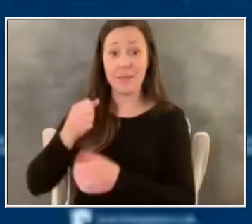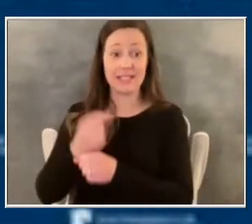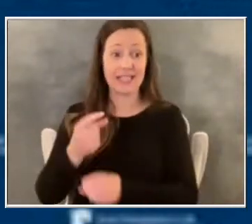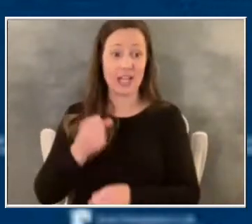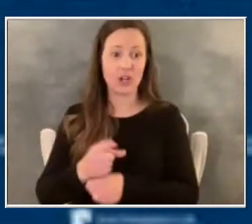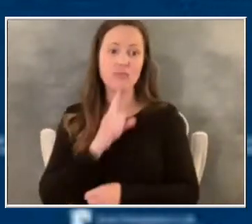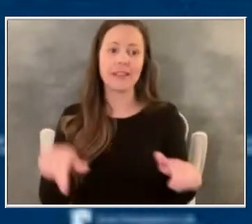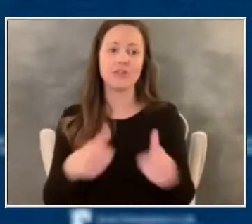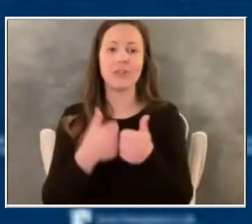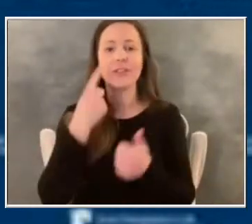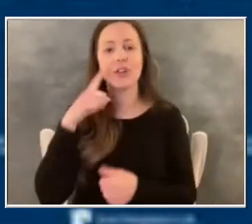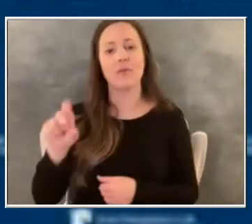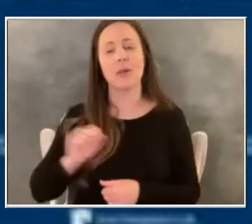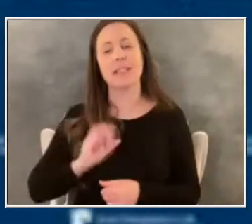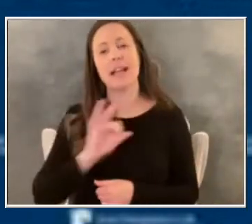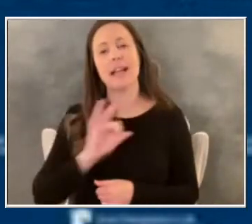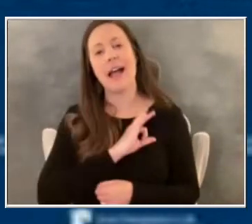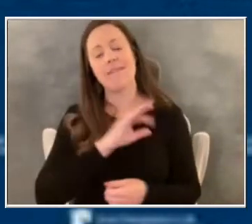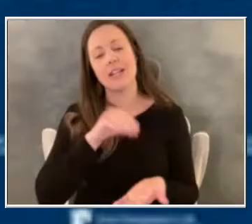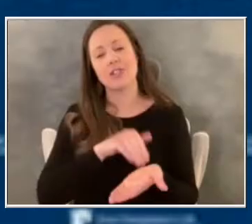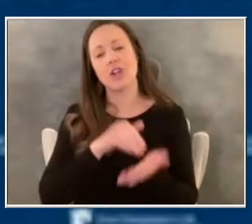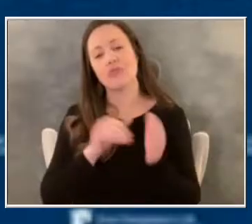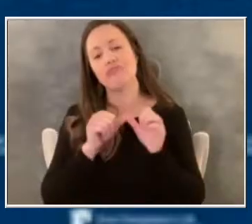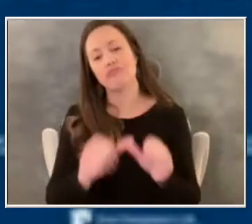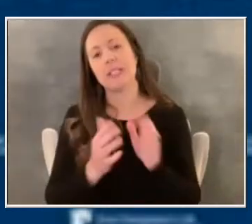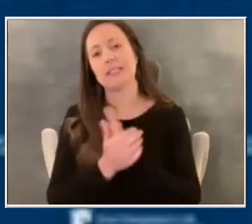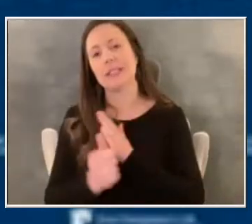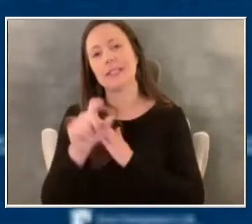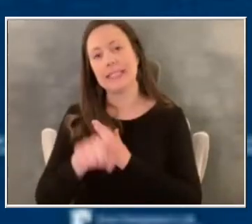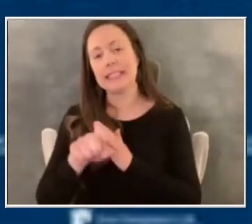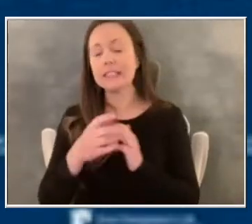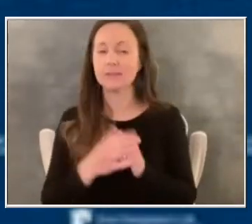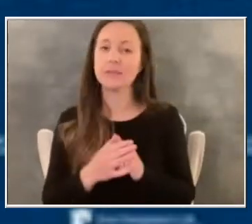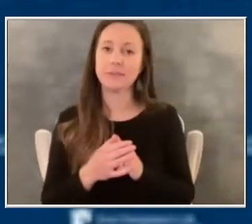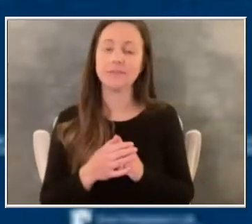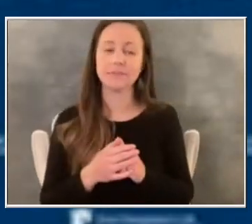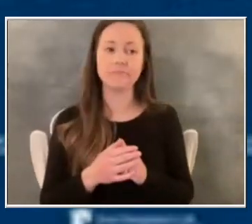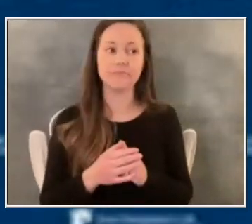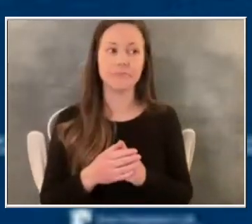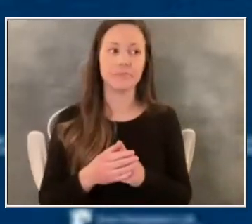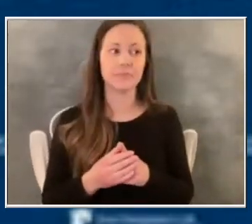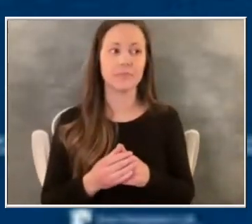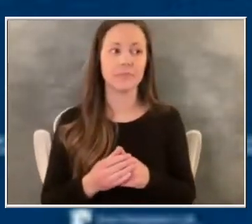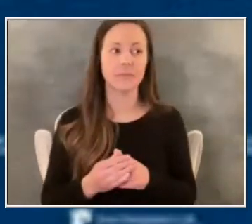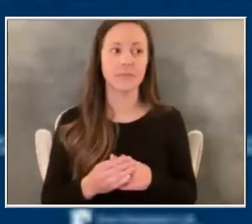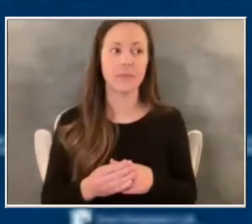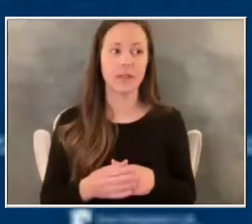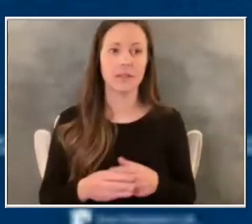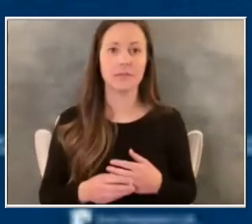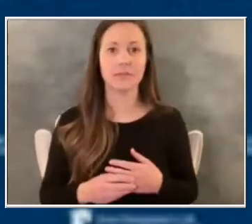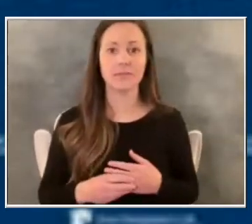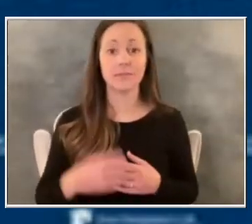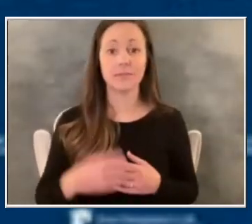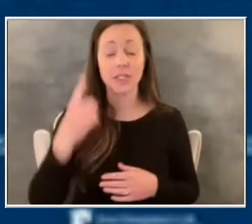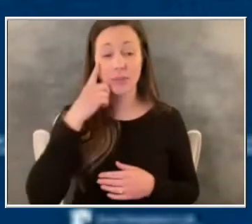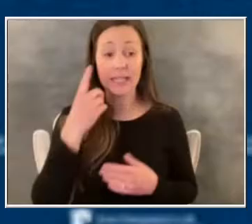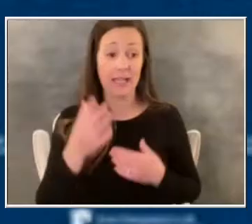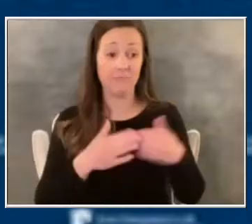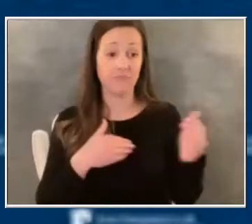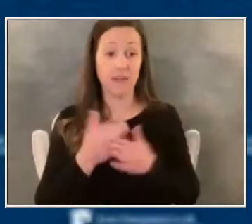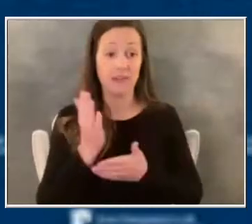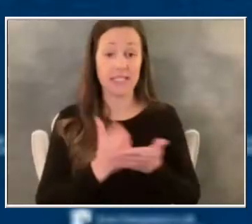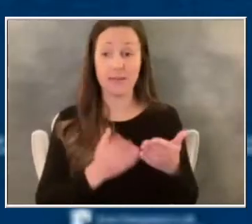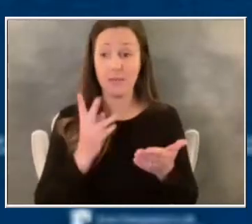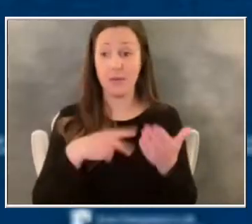for staff and providers to keep the skill sets up. So, I think even some of the programs that the Care Collaborative